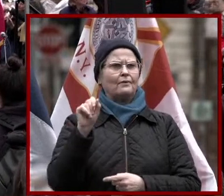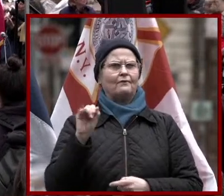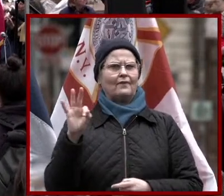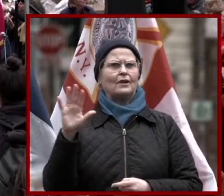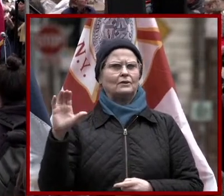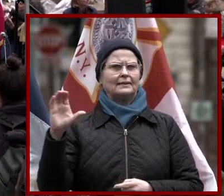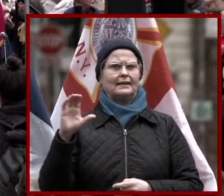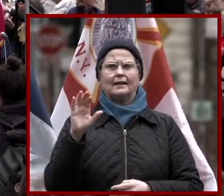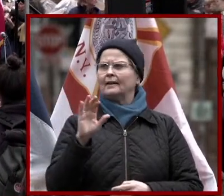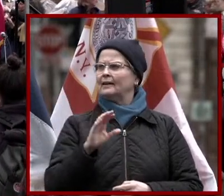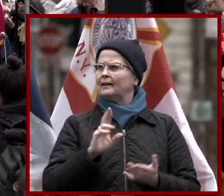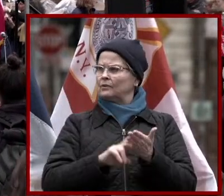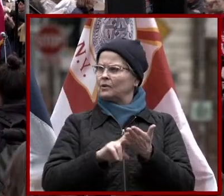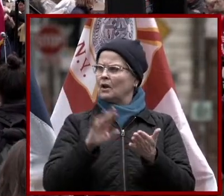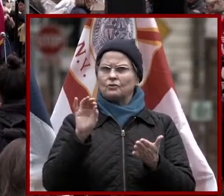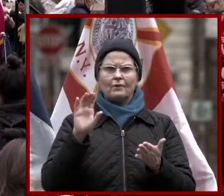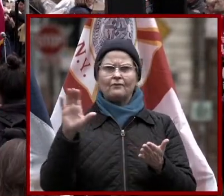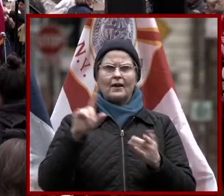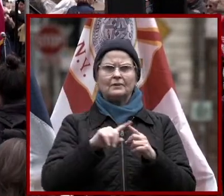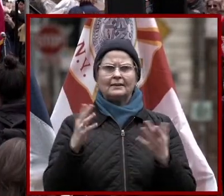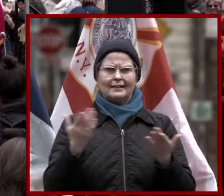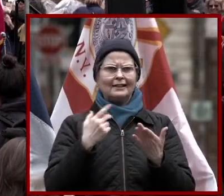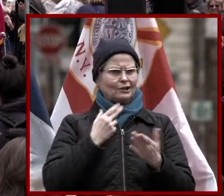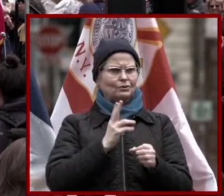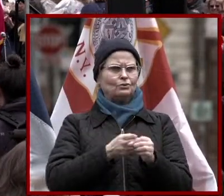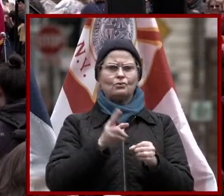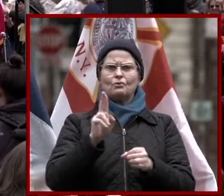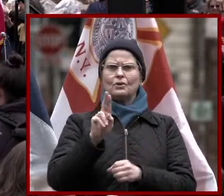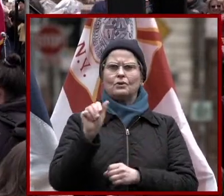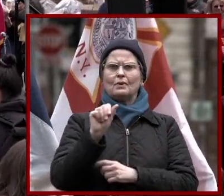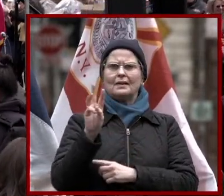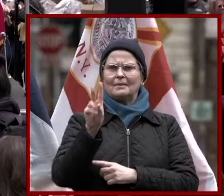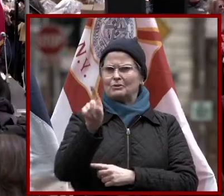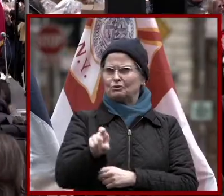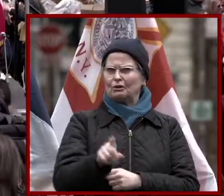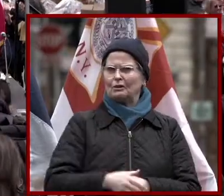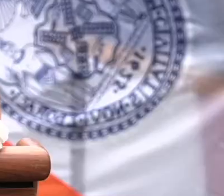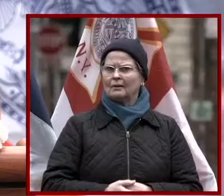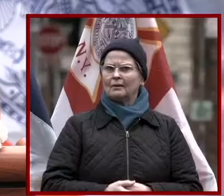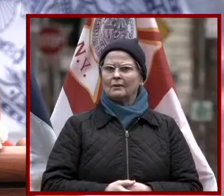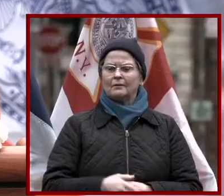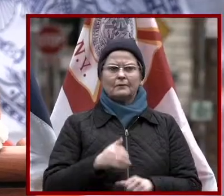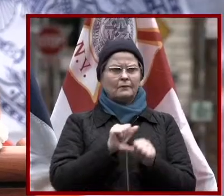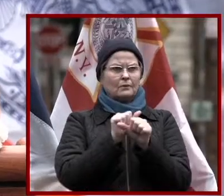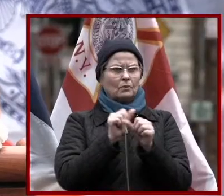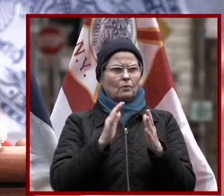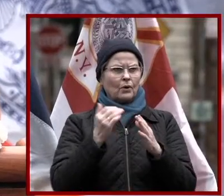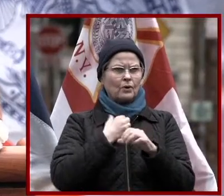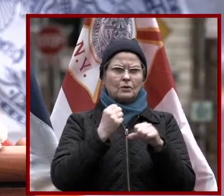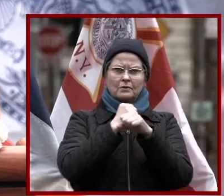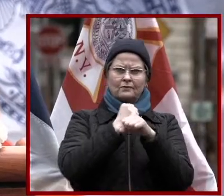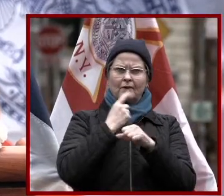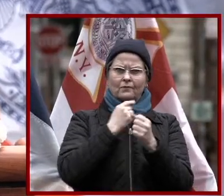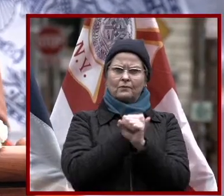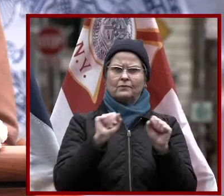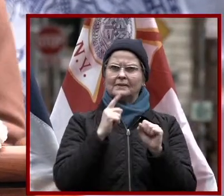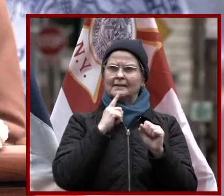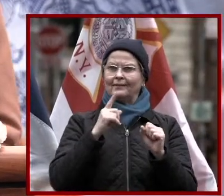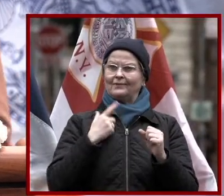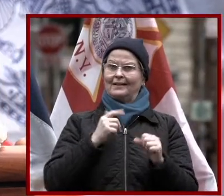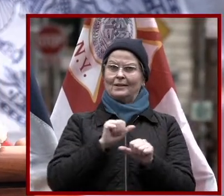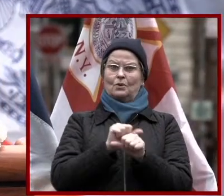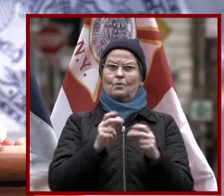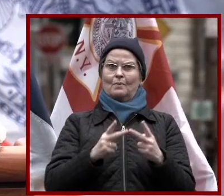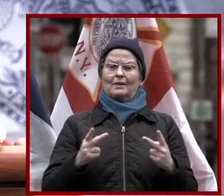contract faculty, and your right to join UAW. We support you. There are workers fighting for safety on the job today in